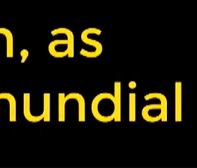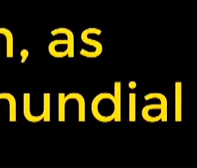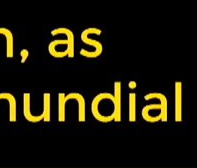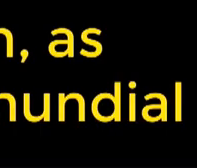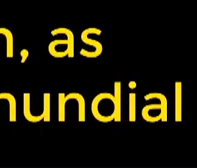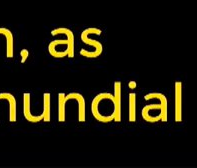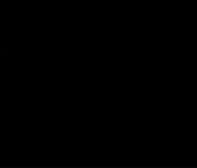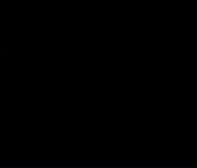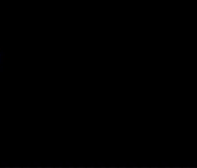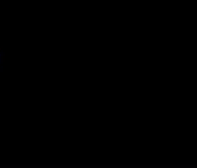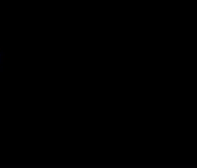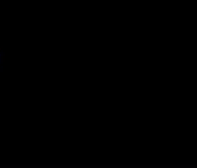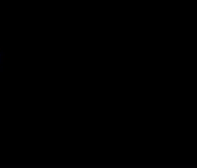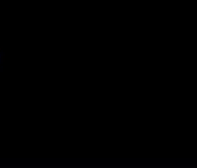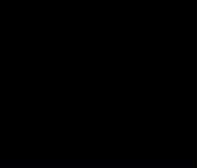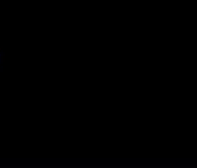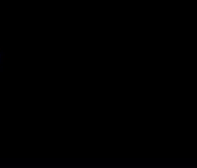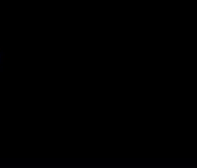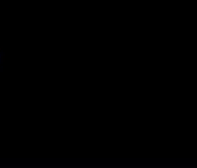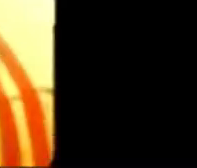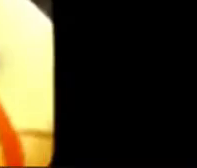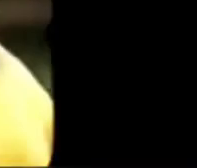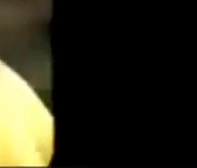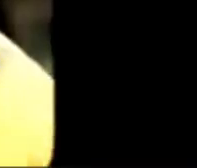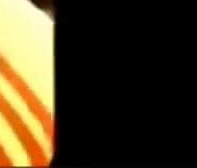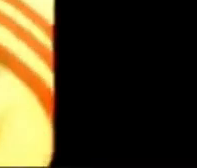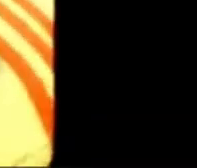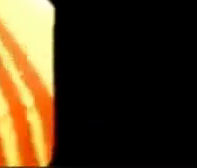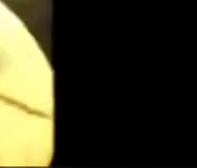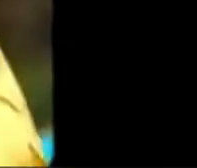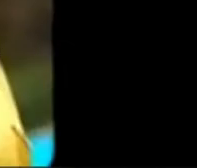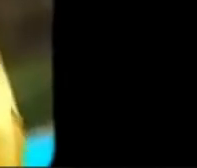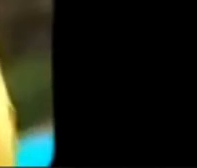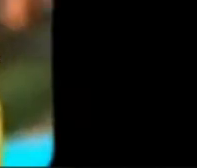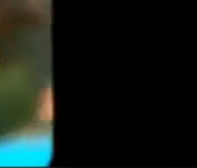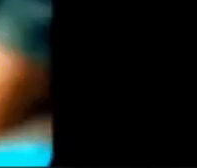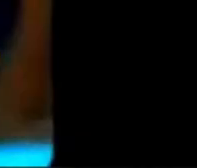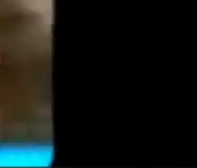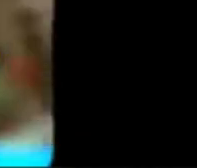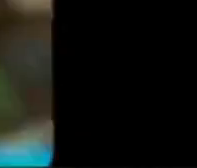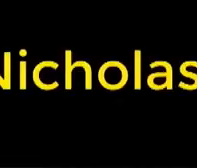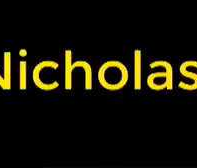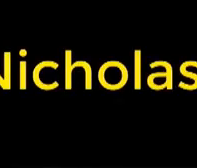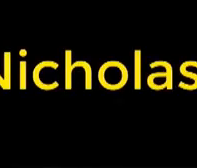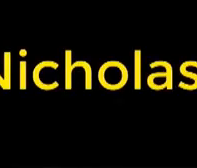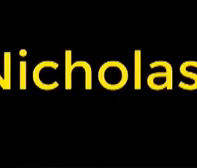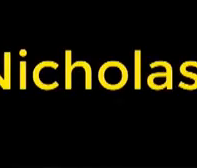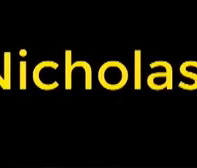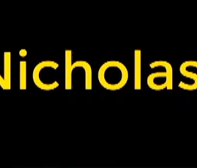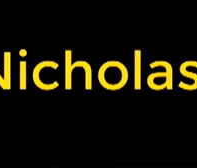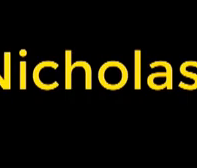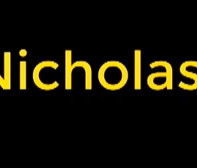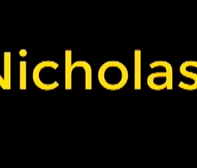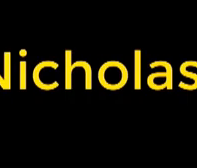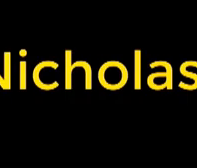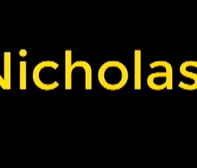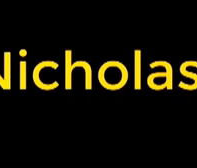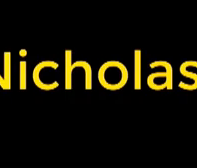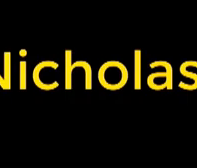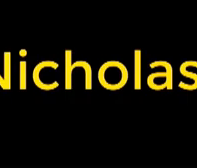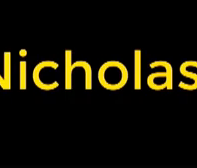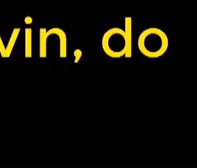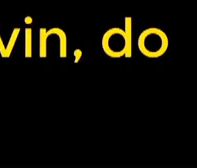artist, superstar. You're way too beautiful, girl. Hey, what's going on? It's Thomas Ian